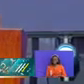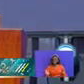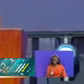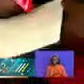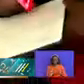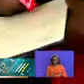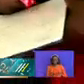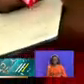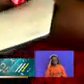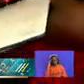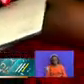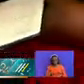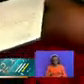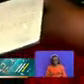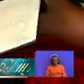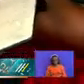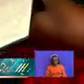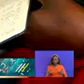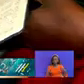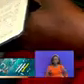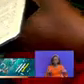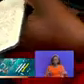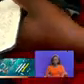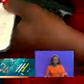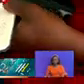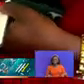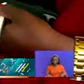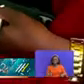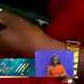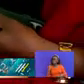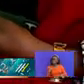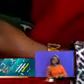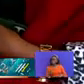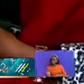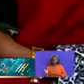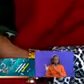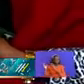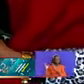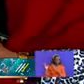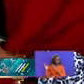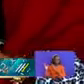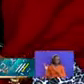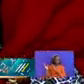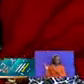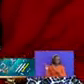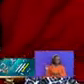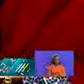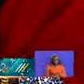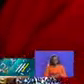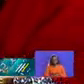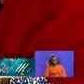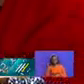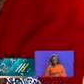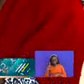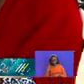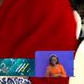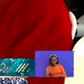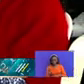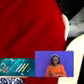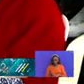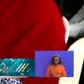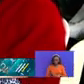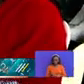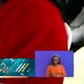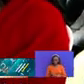time there are men that carry intelligence of time Esther chapter number one and 13